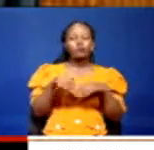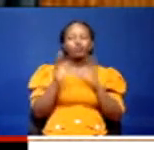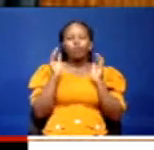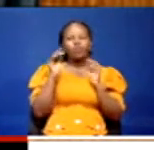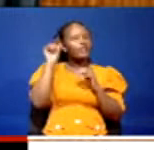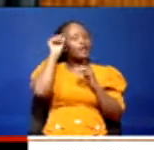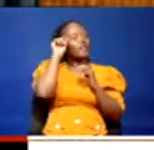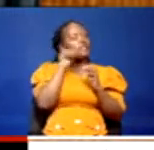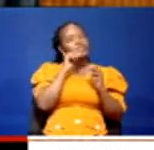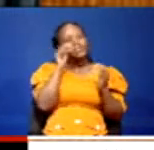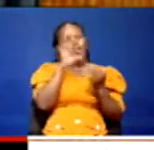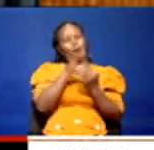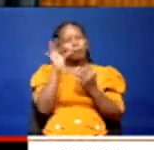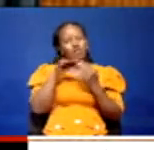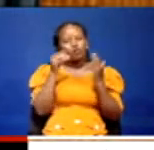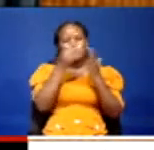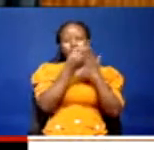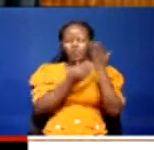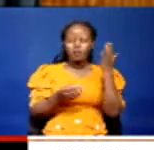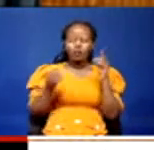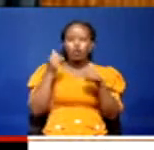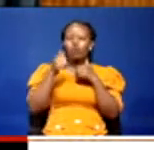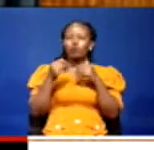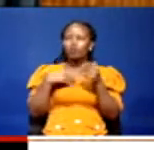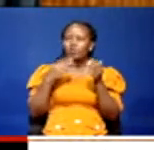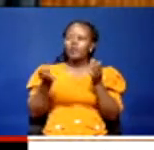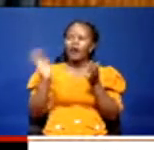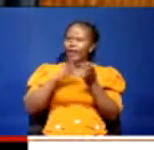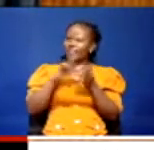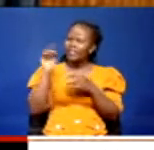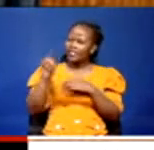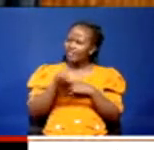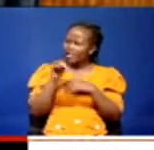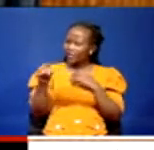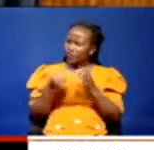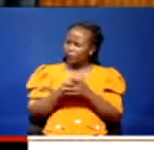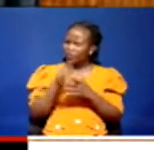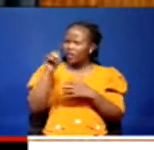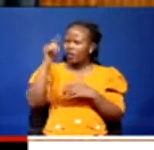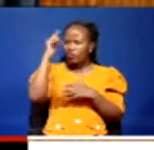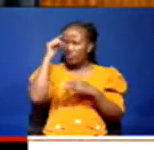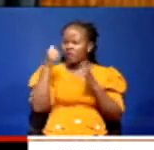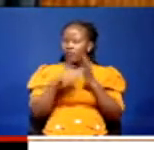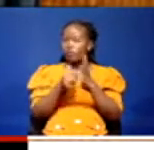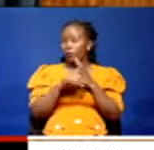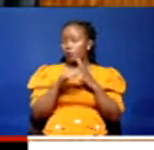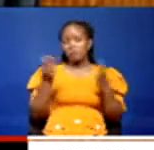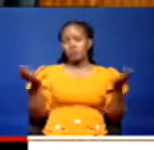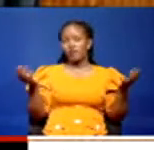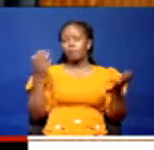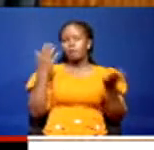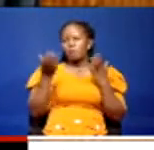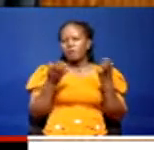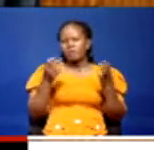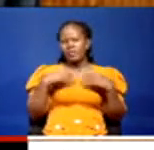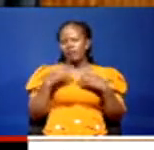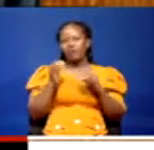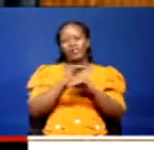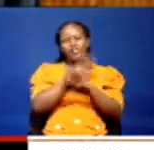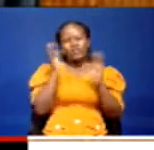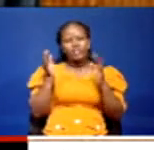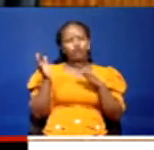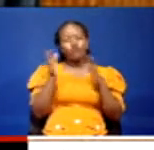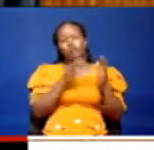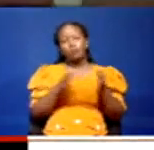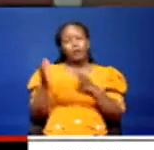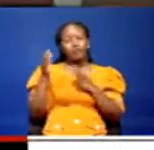listing, which was quashed again. I mean, where do you think the problem is? Do you think there's a genuine intention to pass this bill,